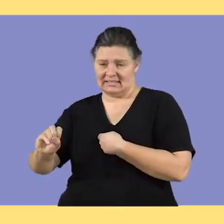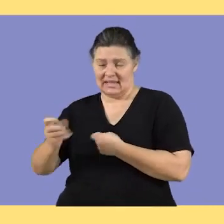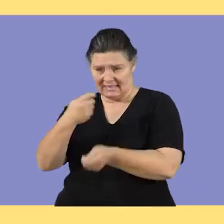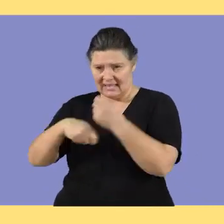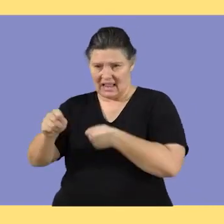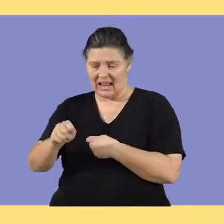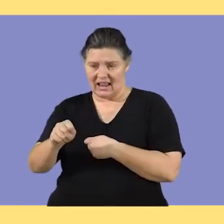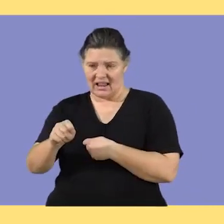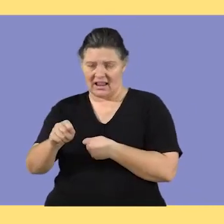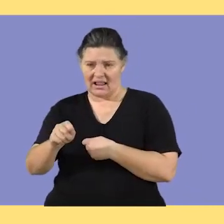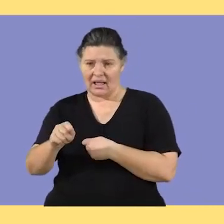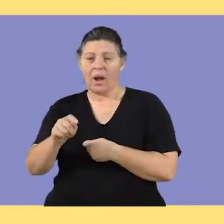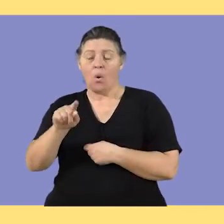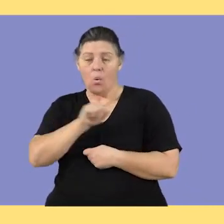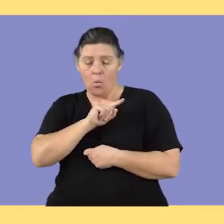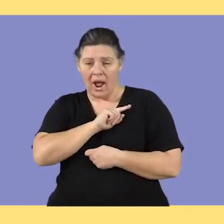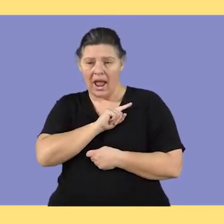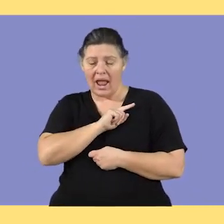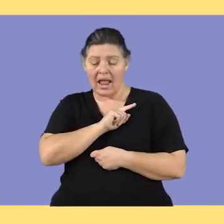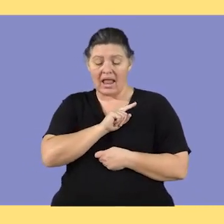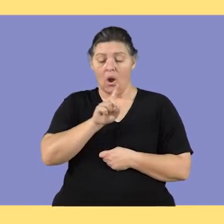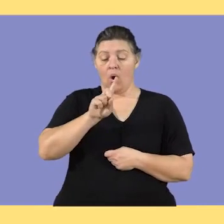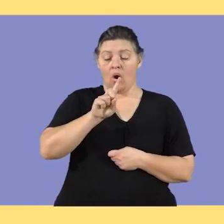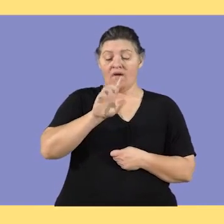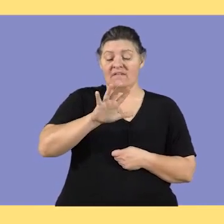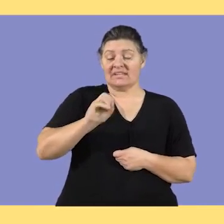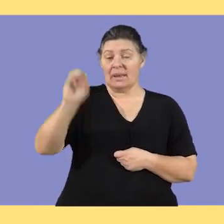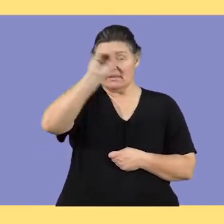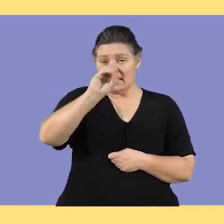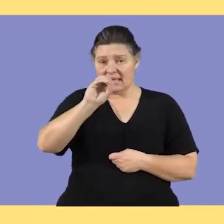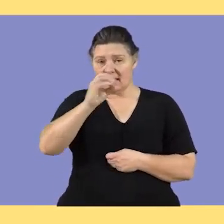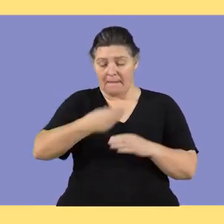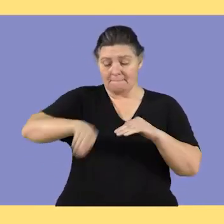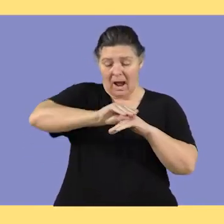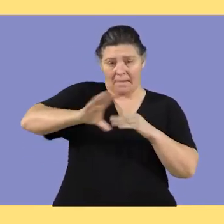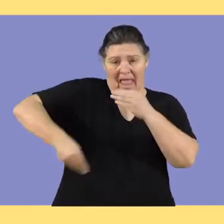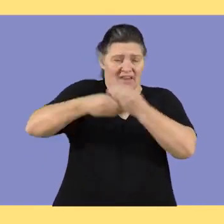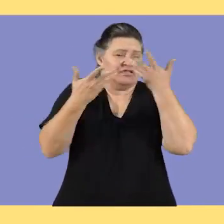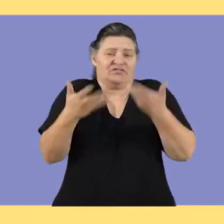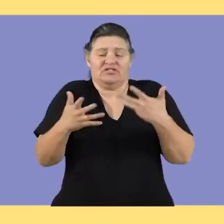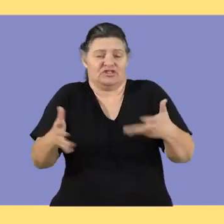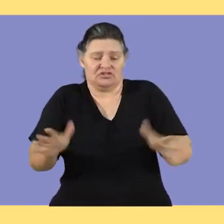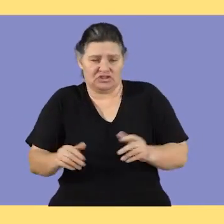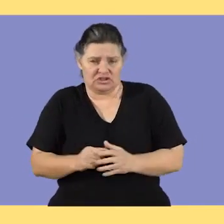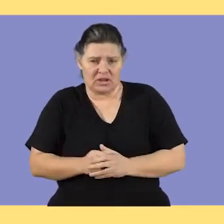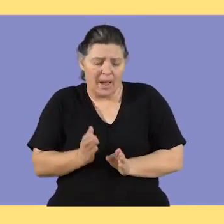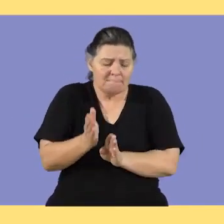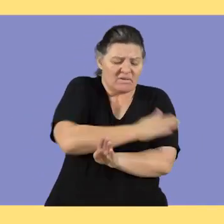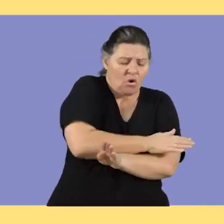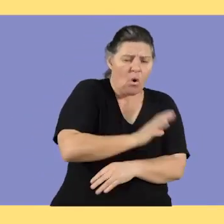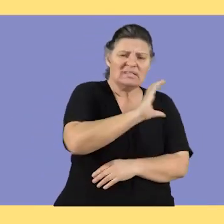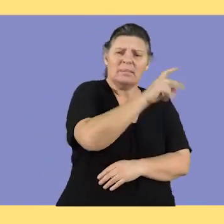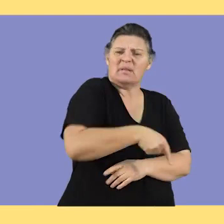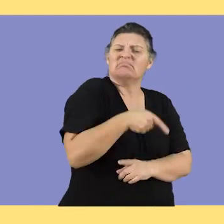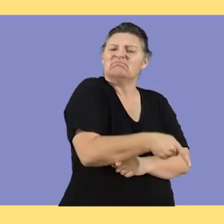goods for 180. This is after he has added a 50% markup. What was